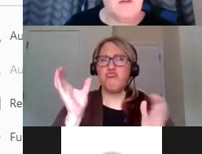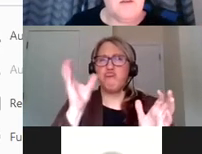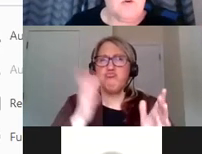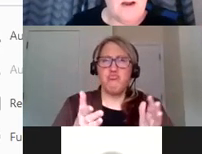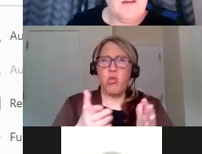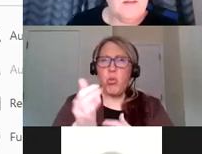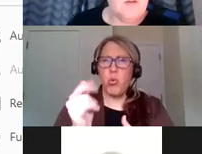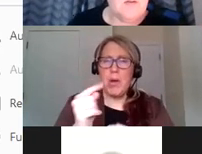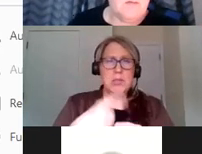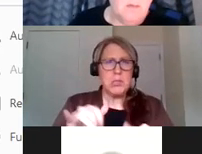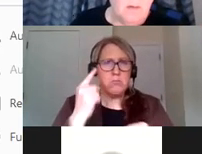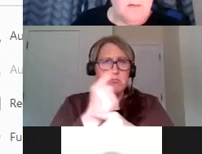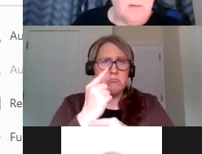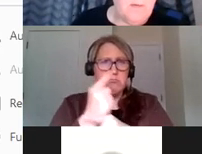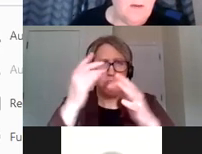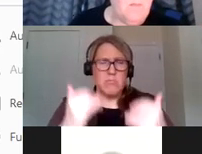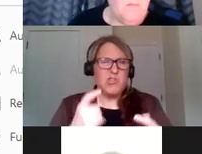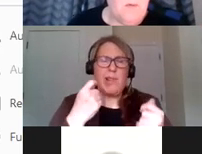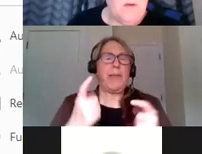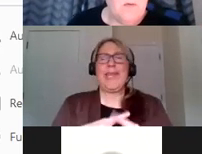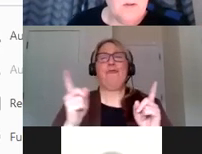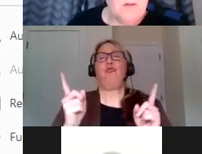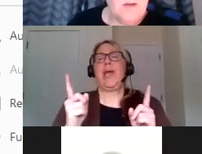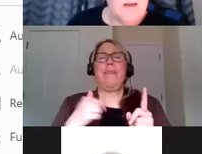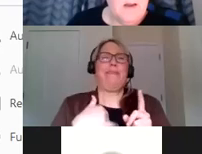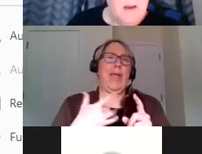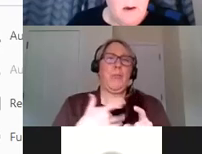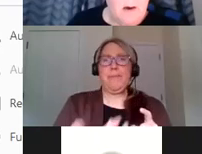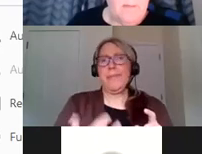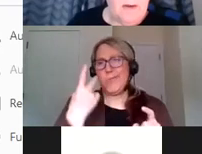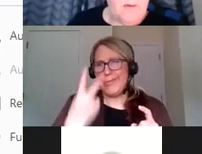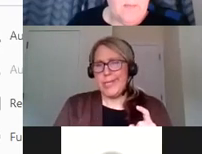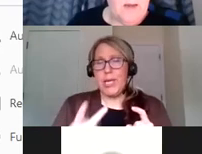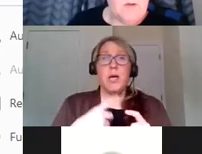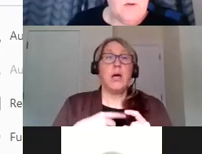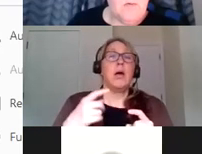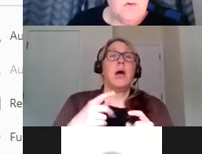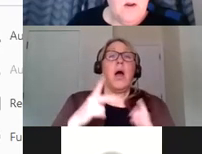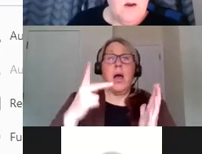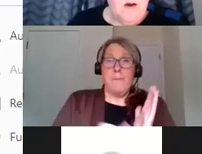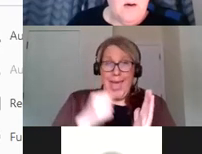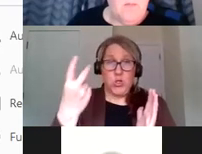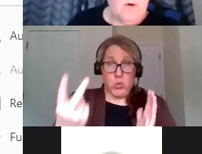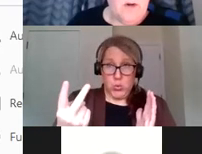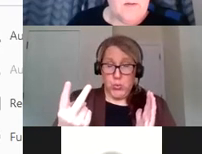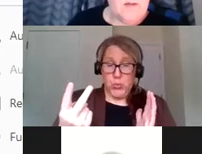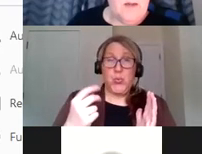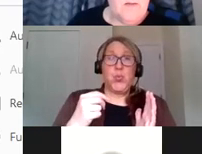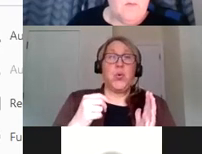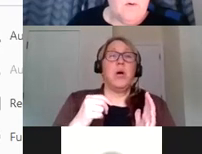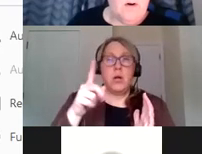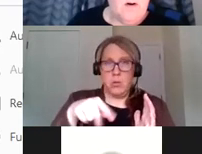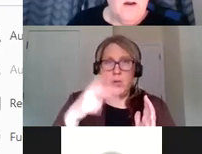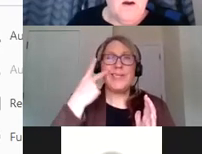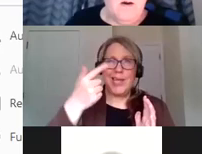is correct. It's just a little different than what we usually see. If I go to page 2, we're going to see